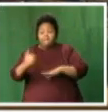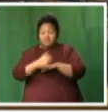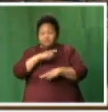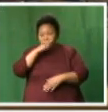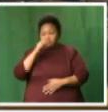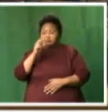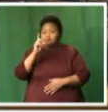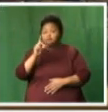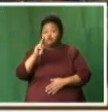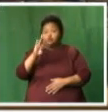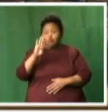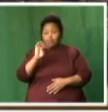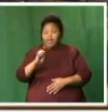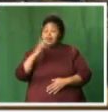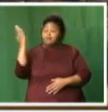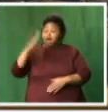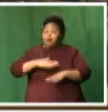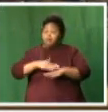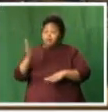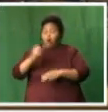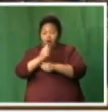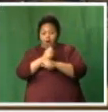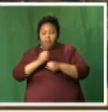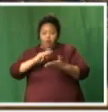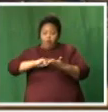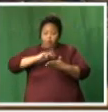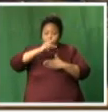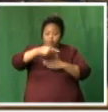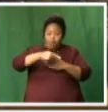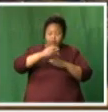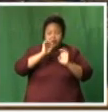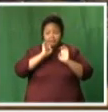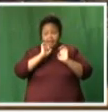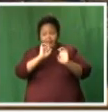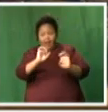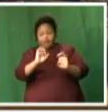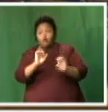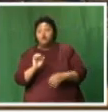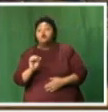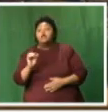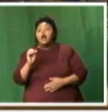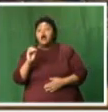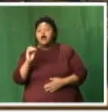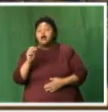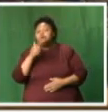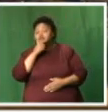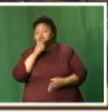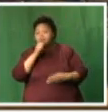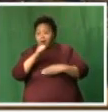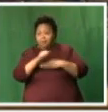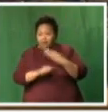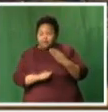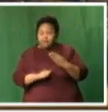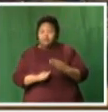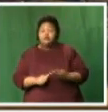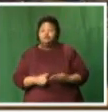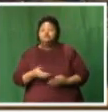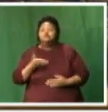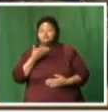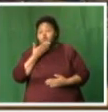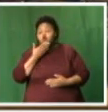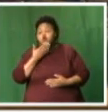ngelihlelo lwabo lokukhulisa umfana longumfana labatawuba nalo ngenyanga letako. Umhlangano wabo ubanjelwe eTrelawney